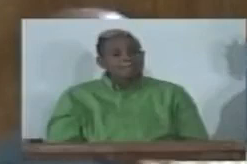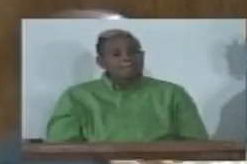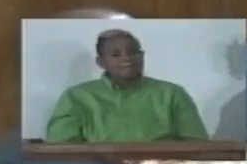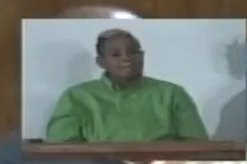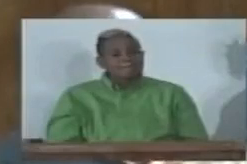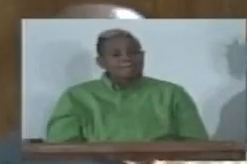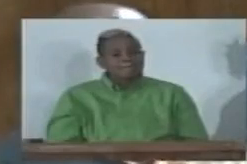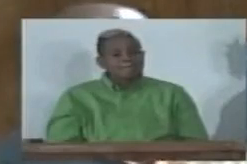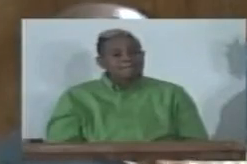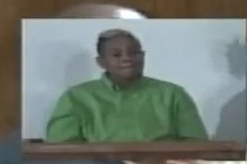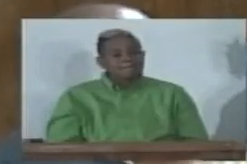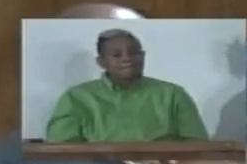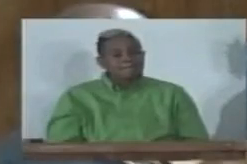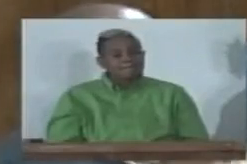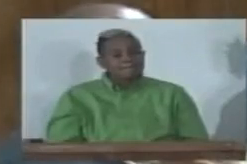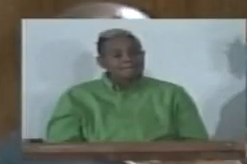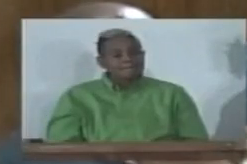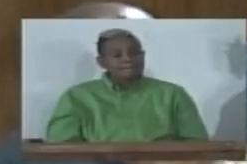So,